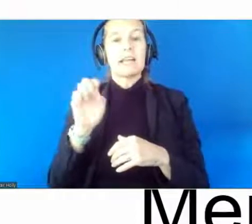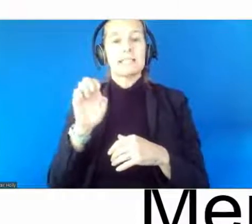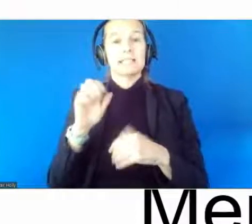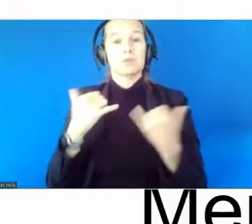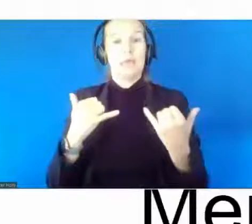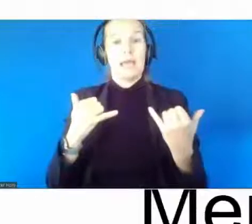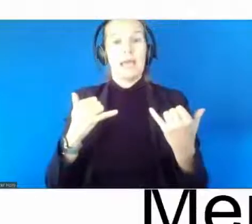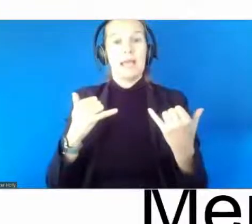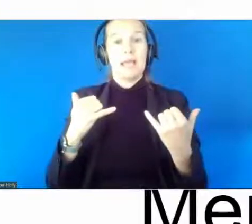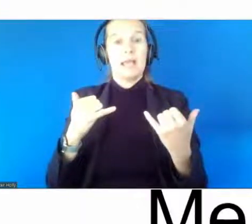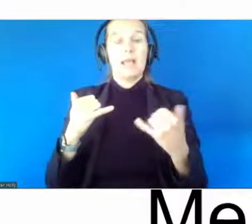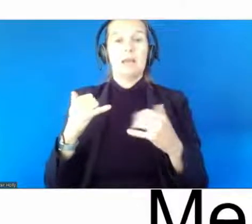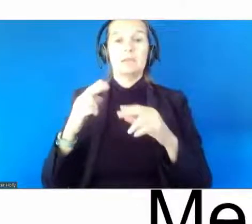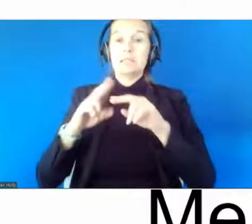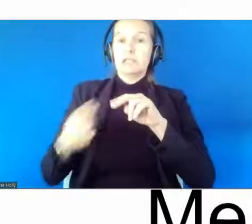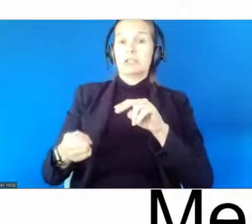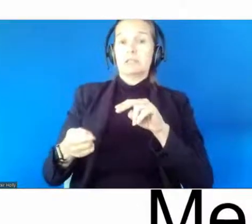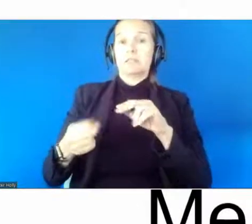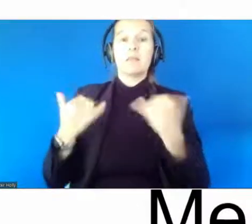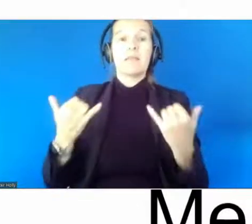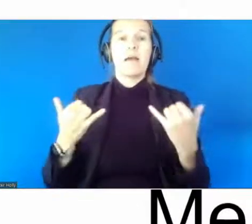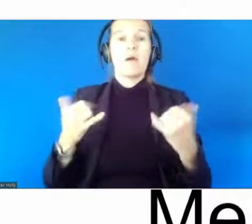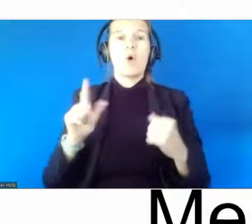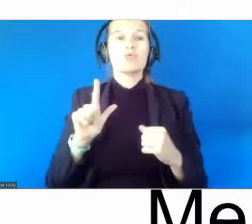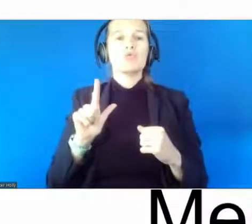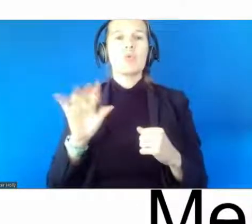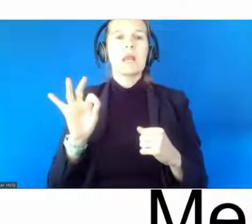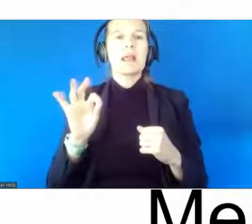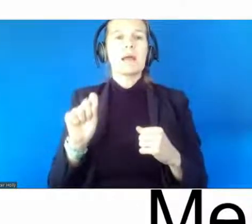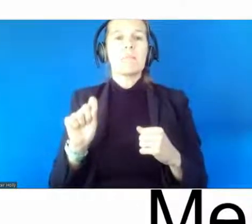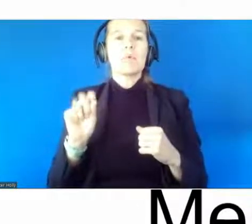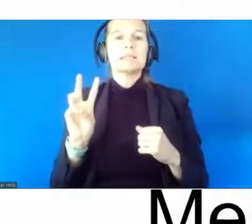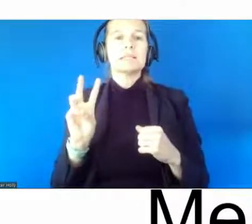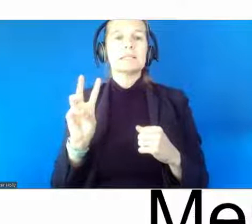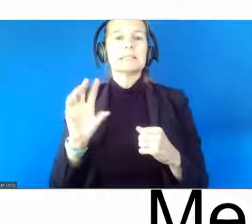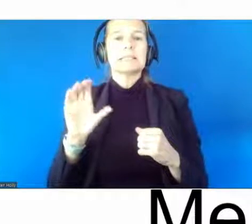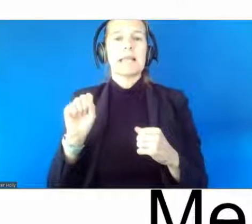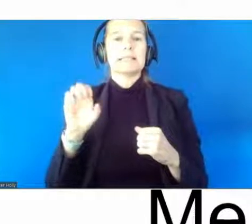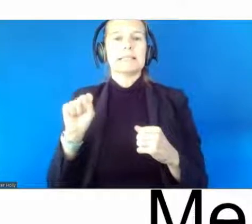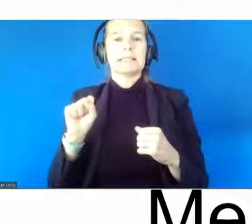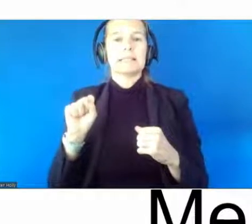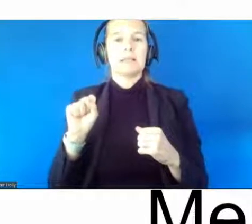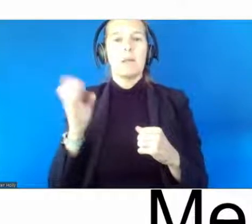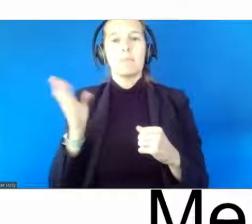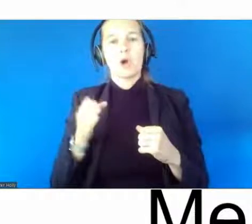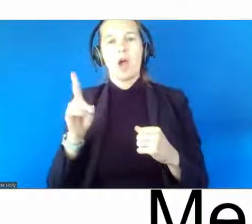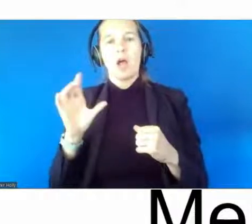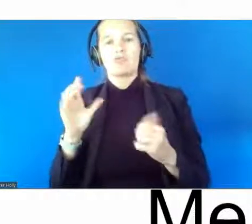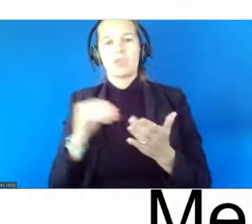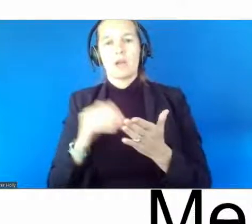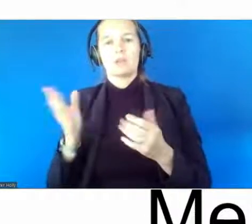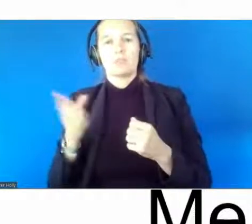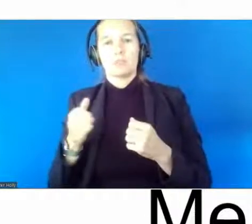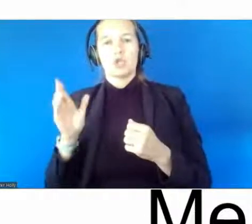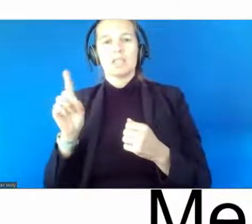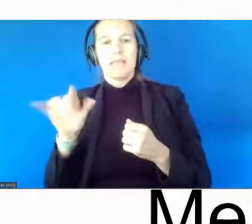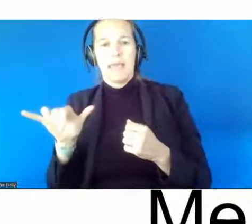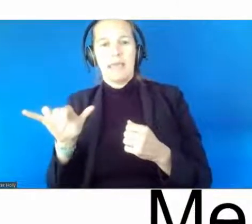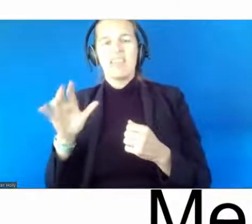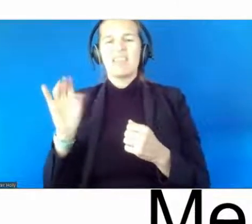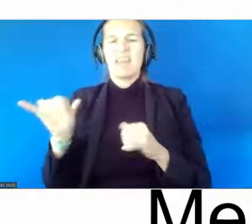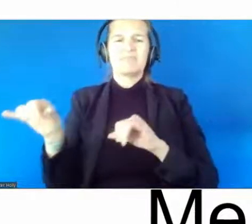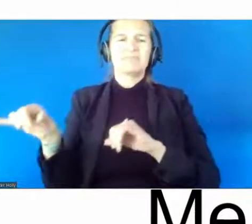from 2 weeks ago to now only 29.6 cases per 100,000 per day. And this is consistent with